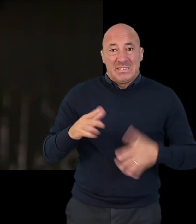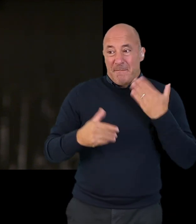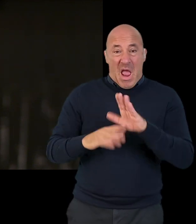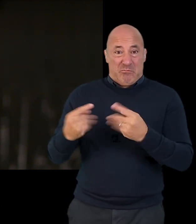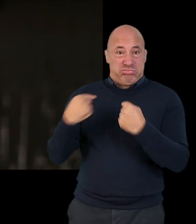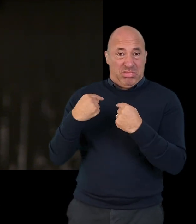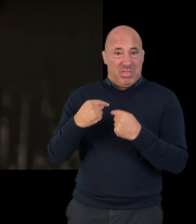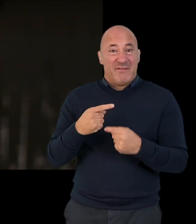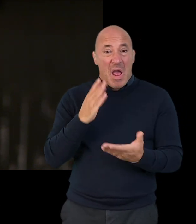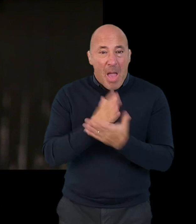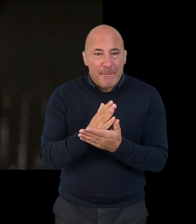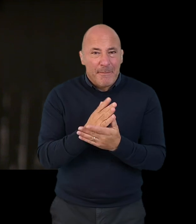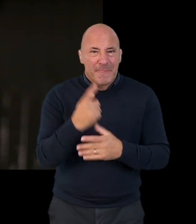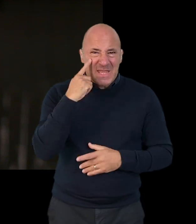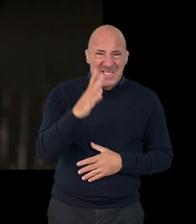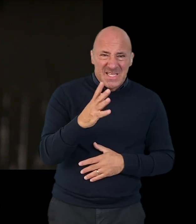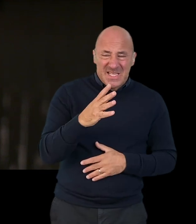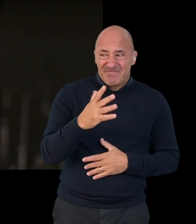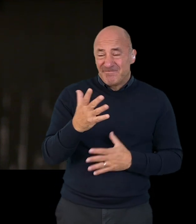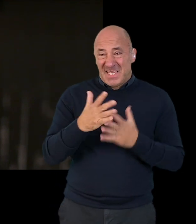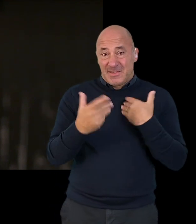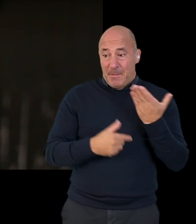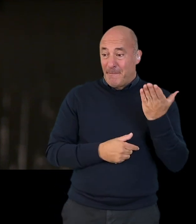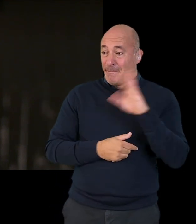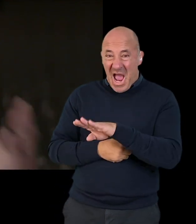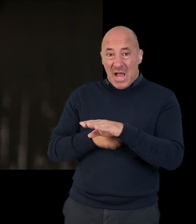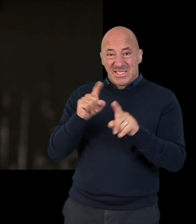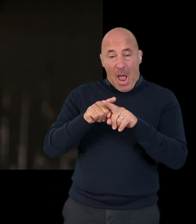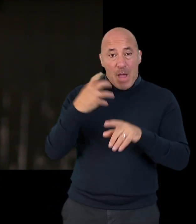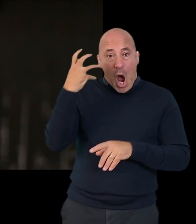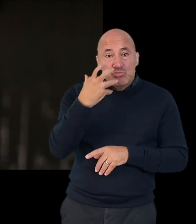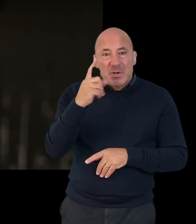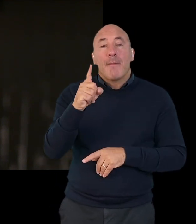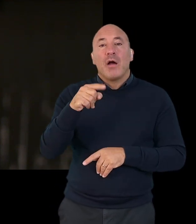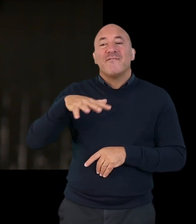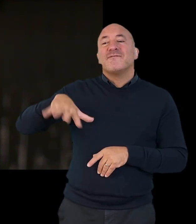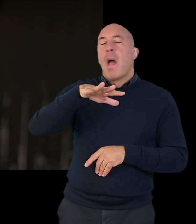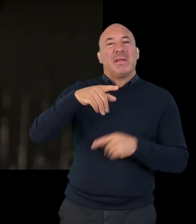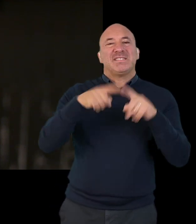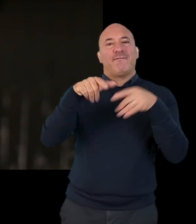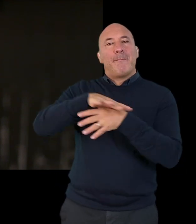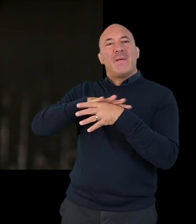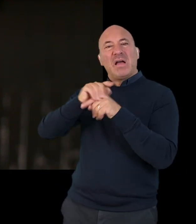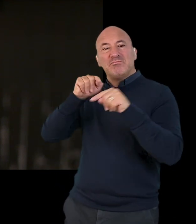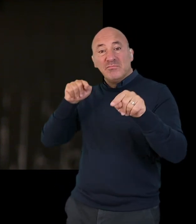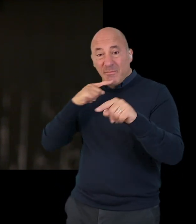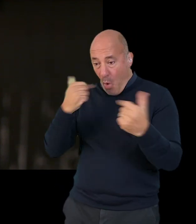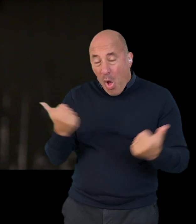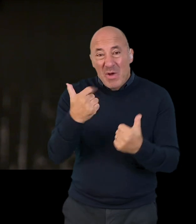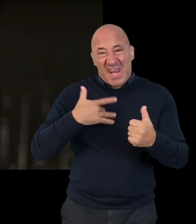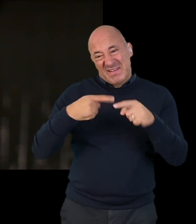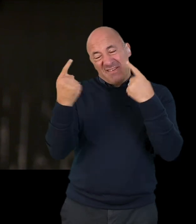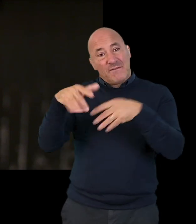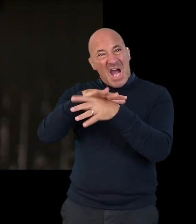In this case you need to think whether it would be possible for you to go somewhere else in your country far from your family. Would you be okay